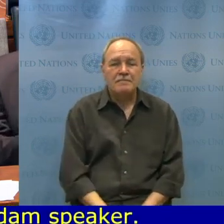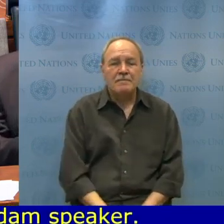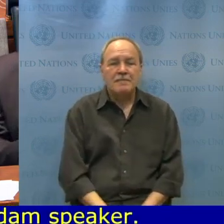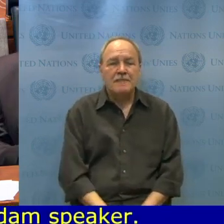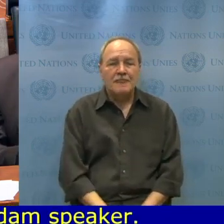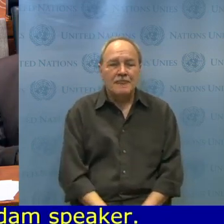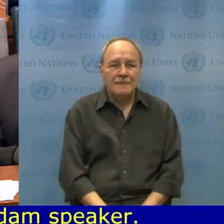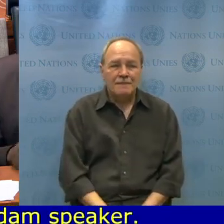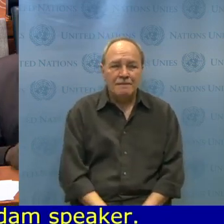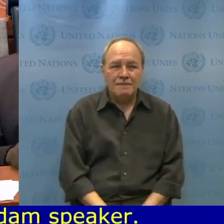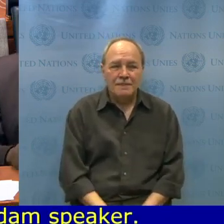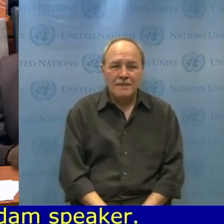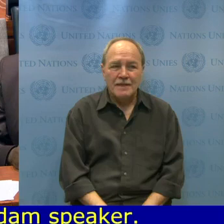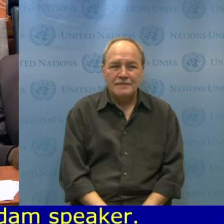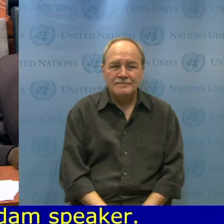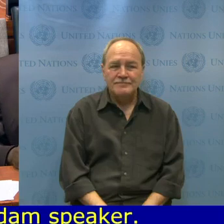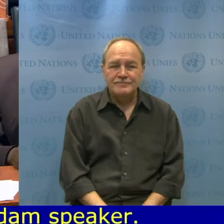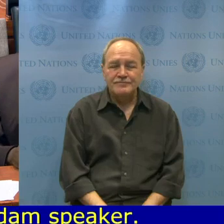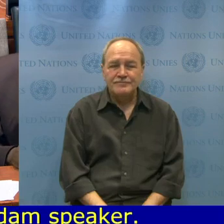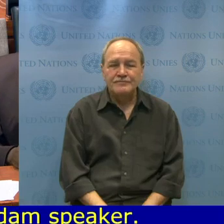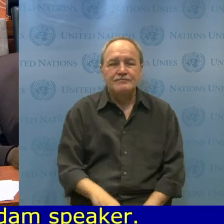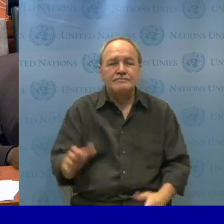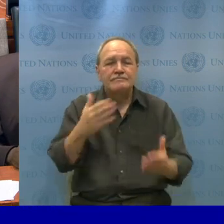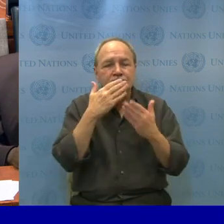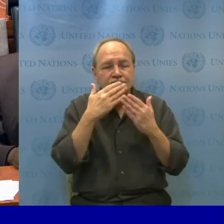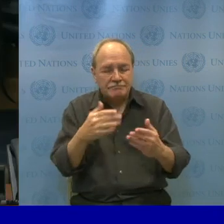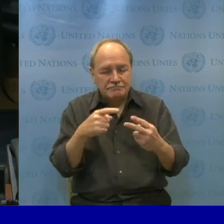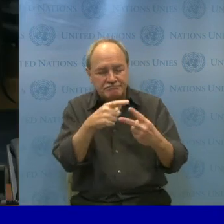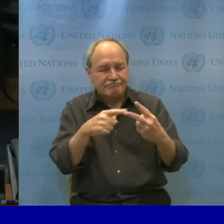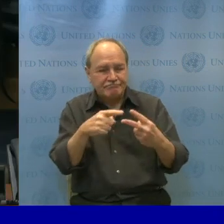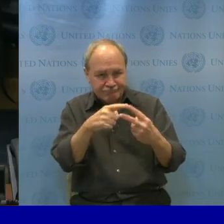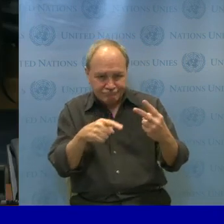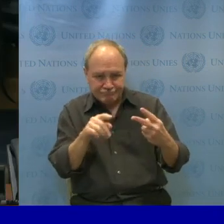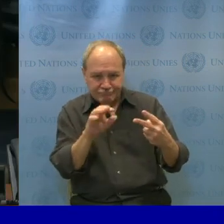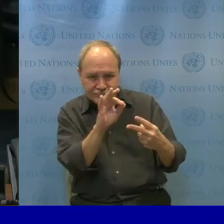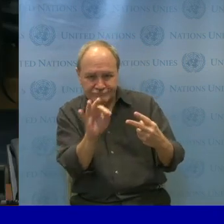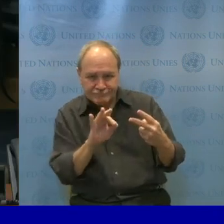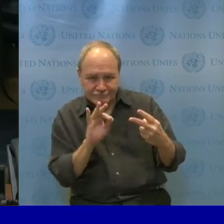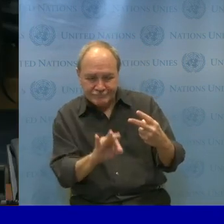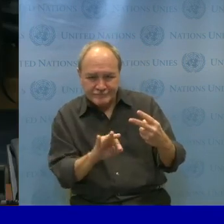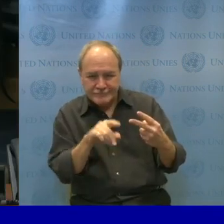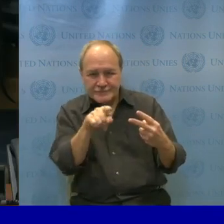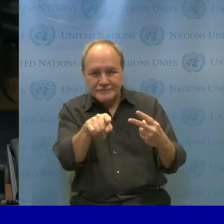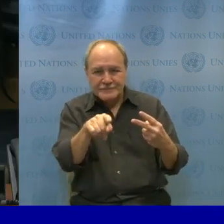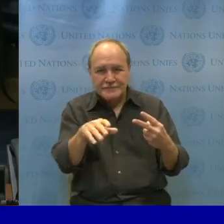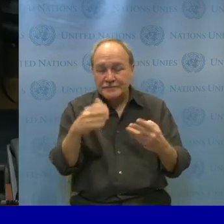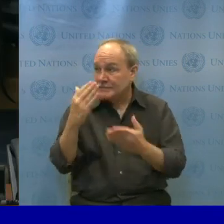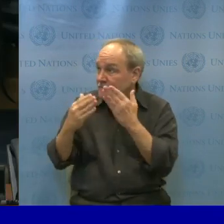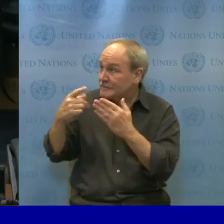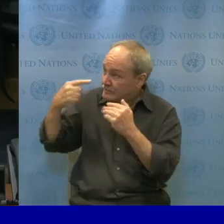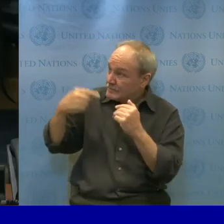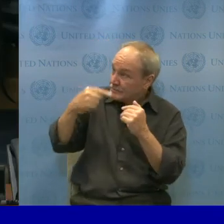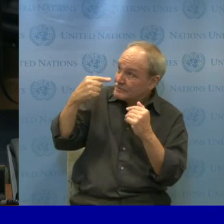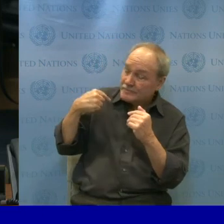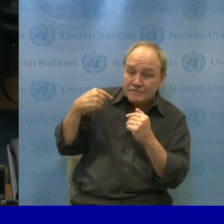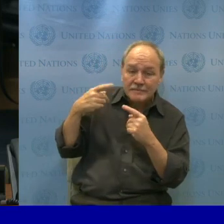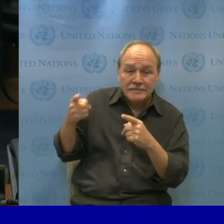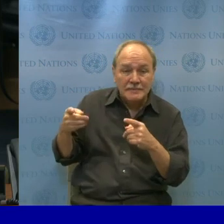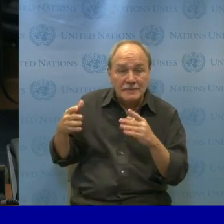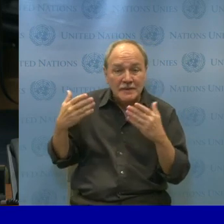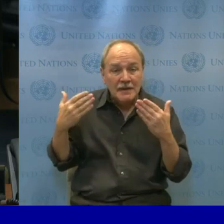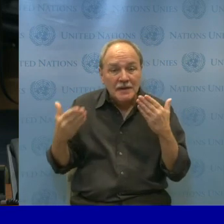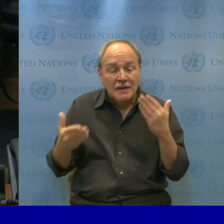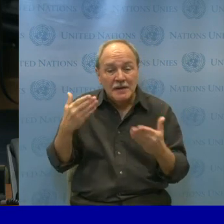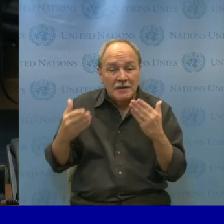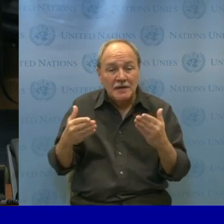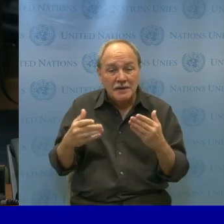Thank you very much for your two questions. I may be corrected, but it might be sensible to give the first